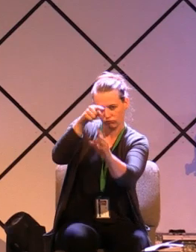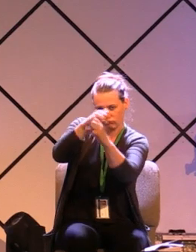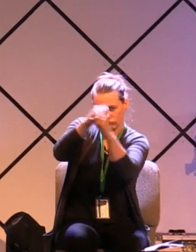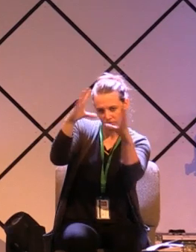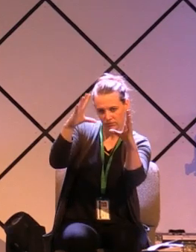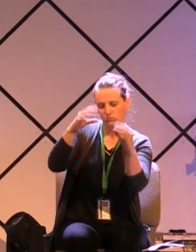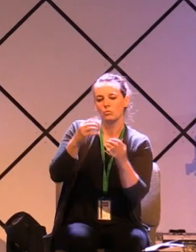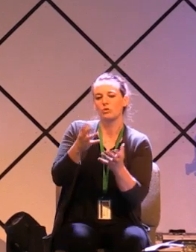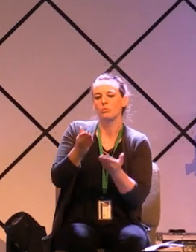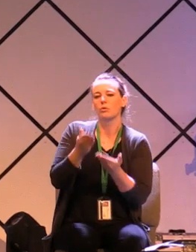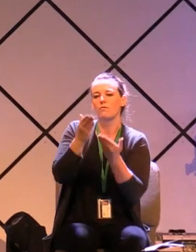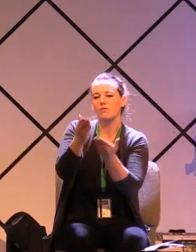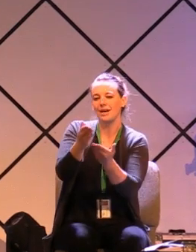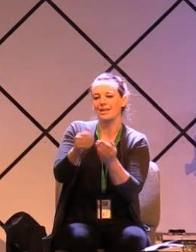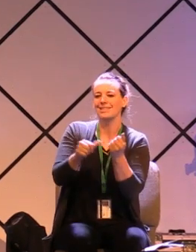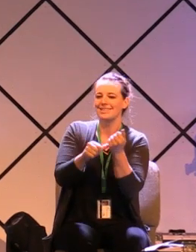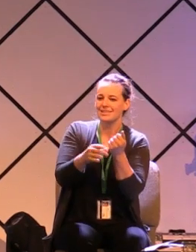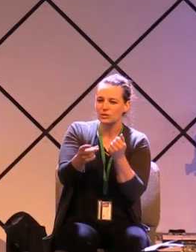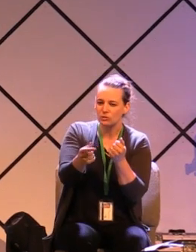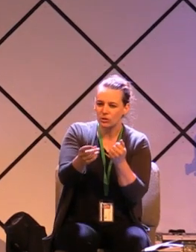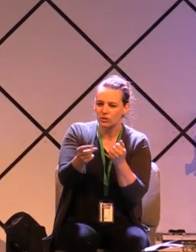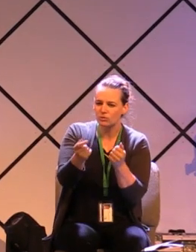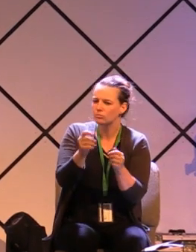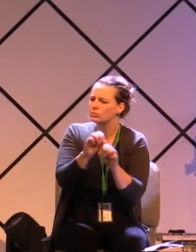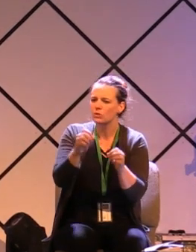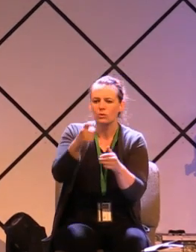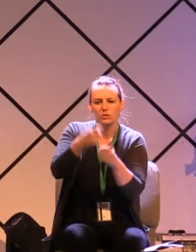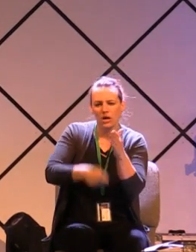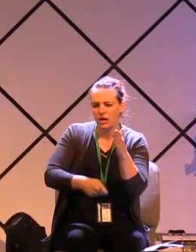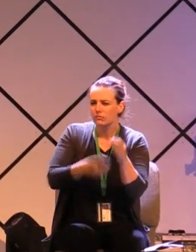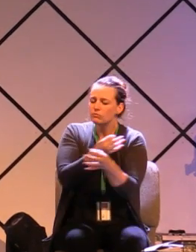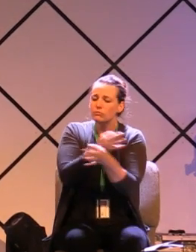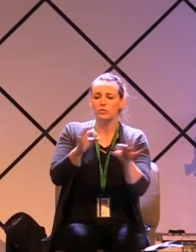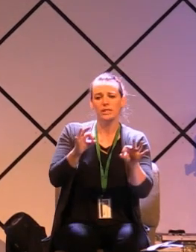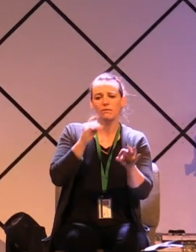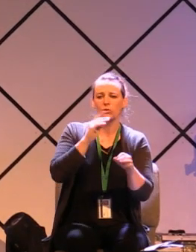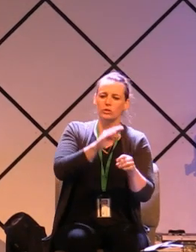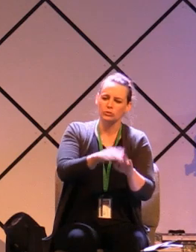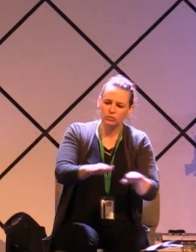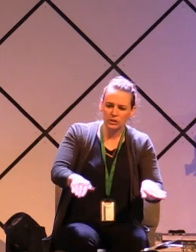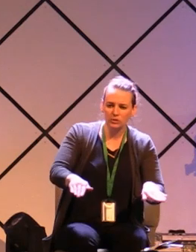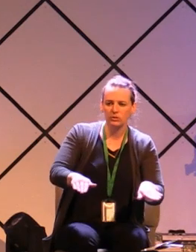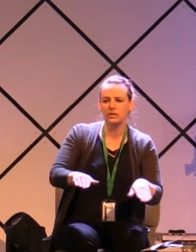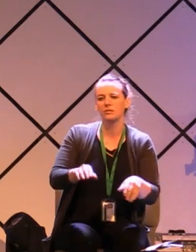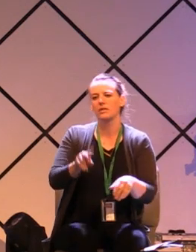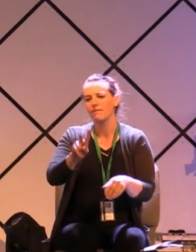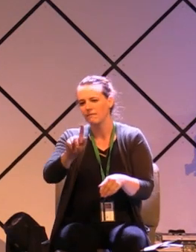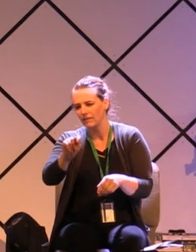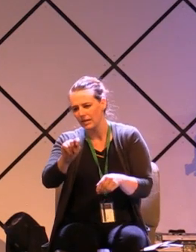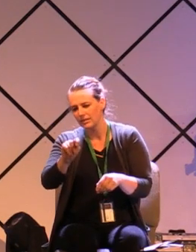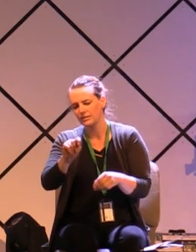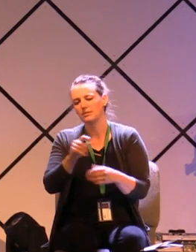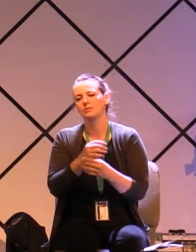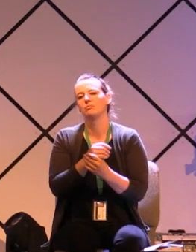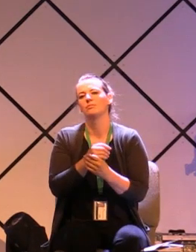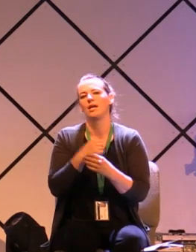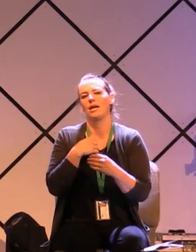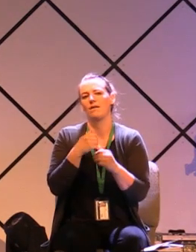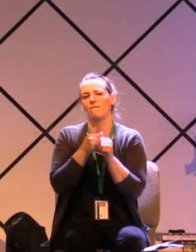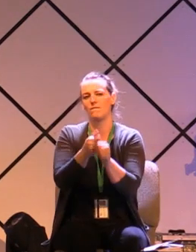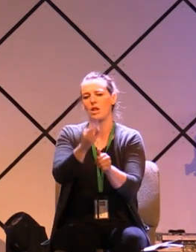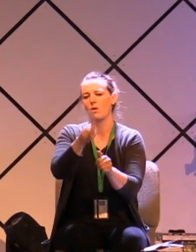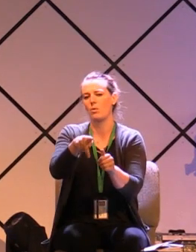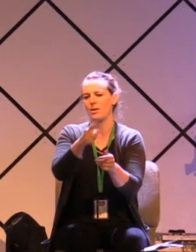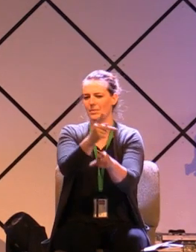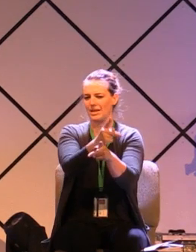to provide assistance dogs free of charge to adults, children, and veterans, and provide the follow-up care for the